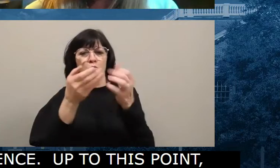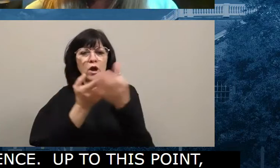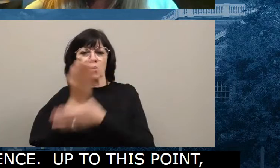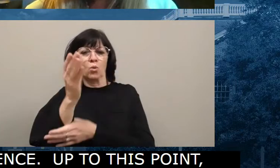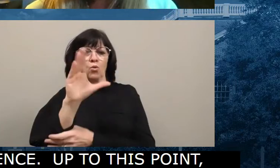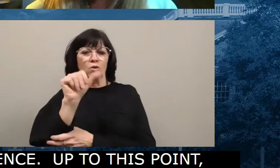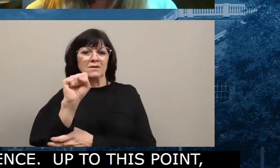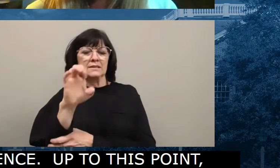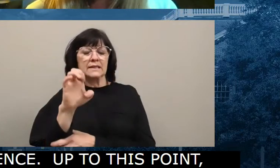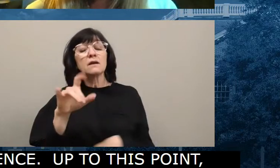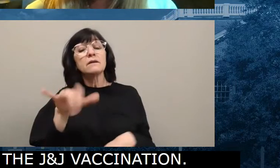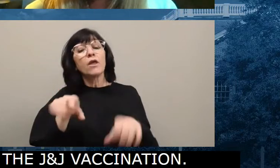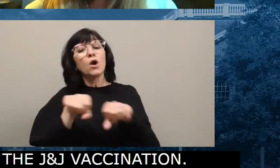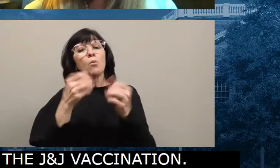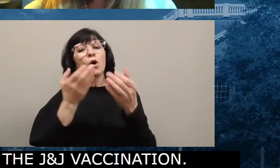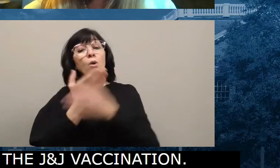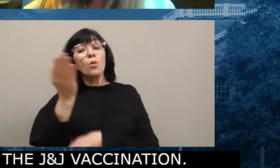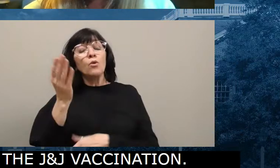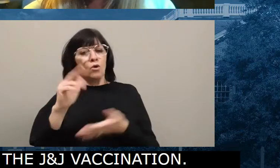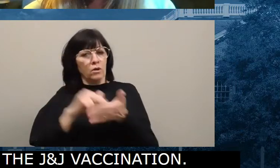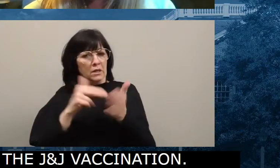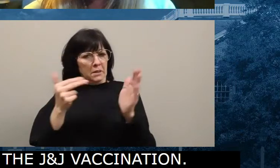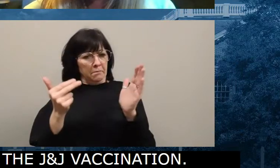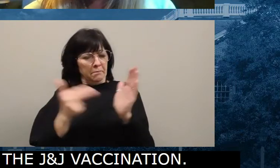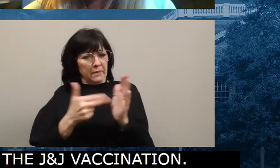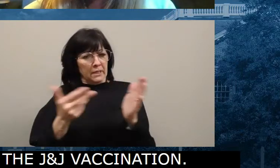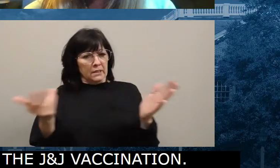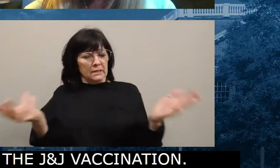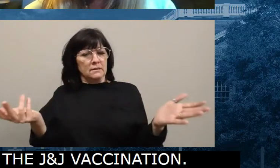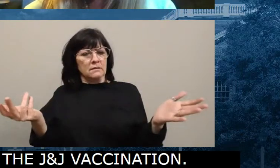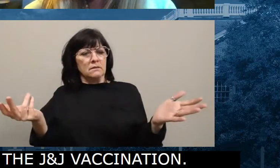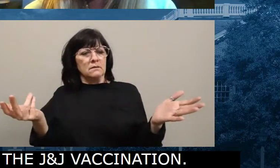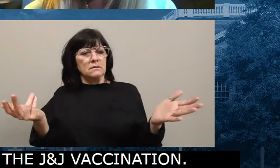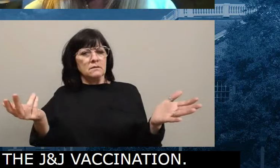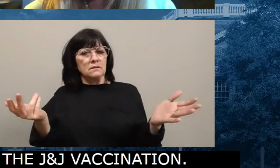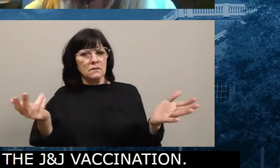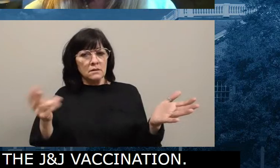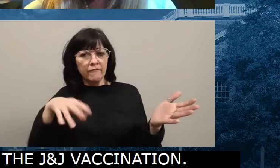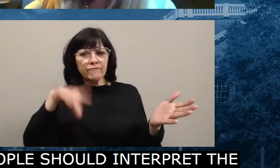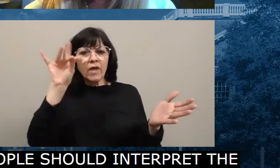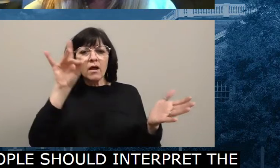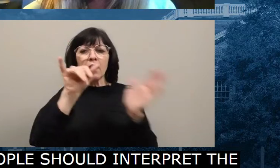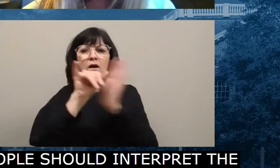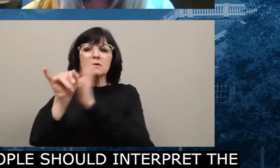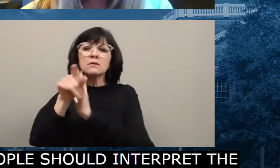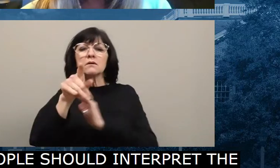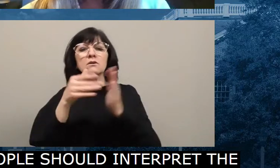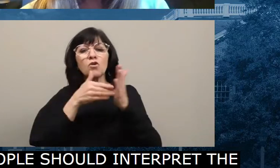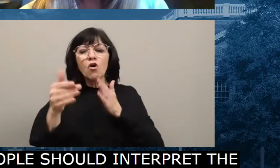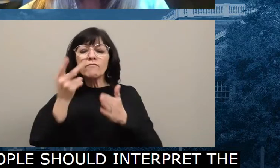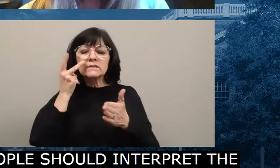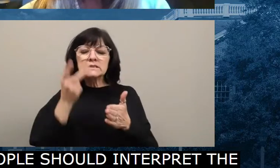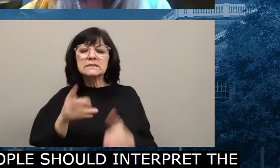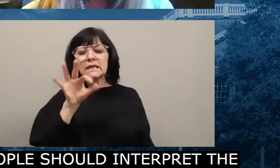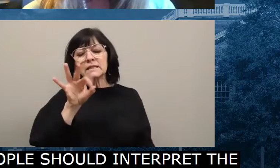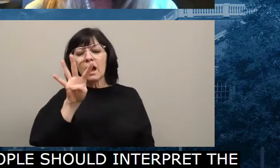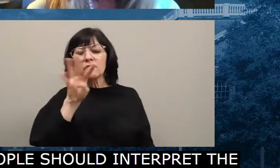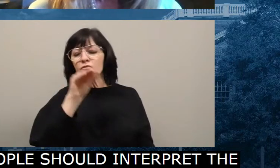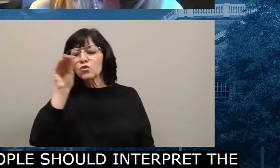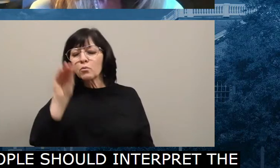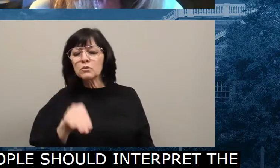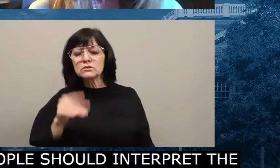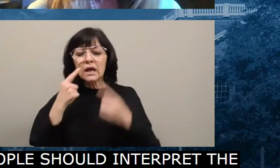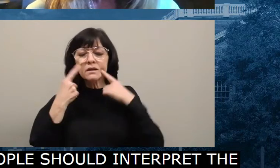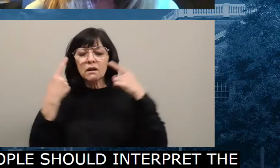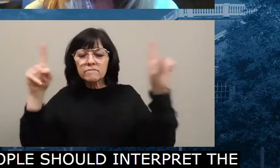the numbers that kind of get assigned to these vaccines in terms of effectiveness? Like, you often read 94% effective or